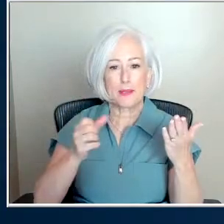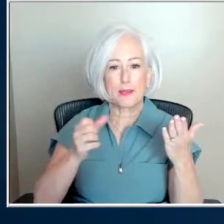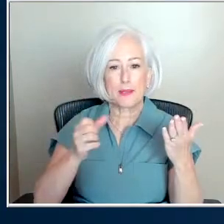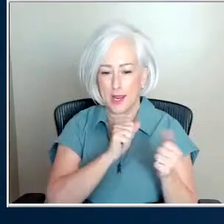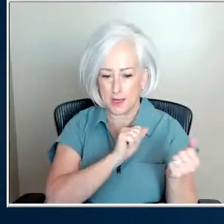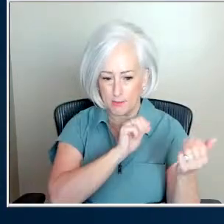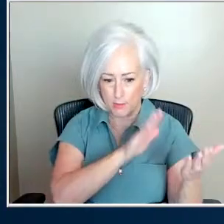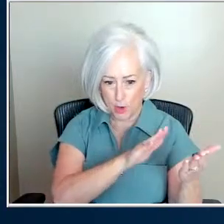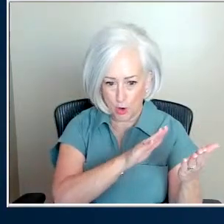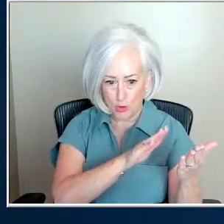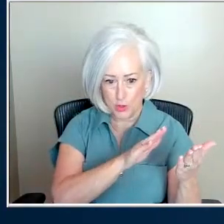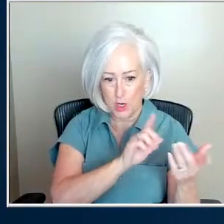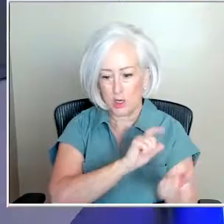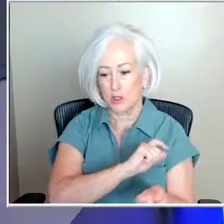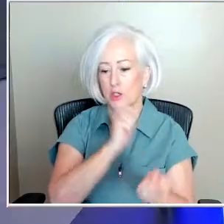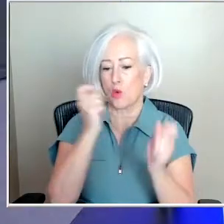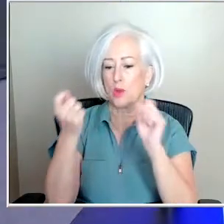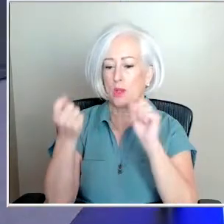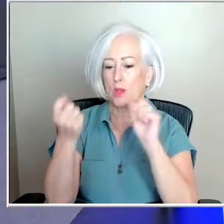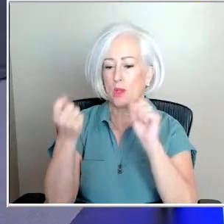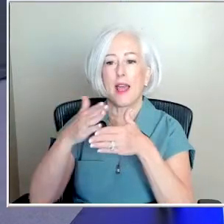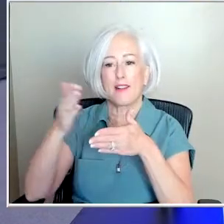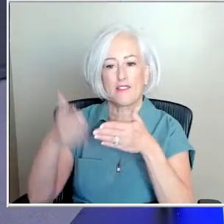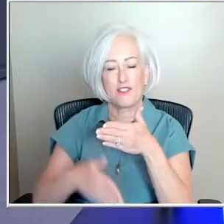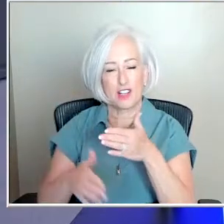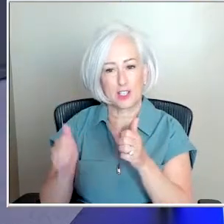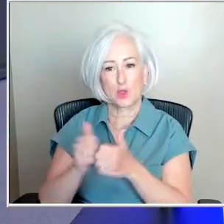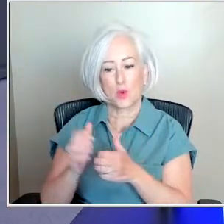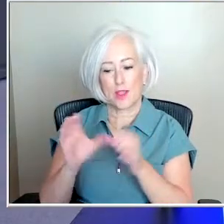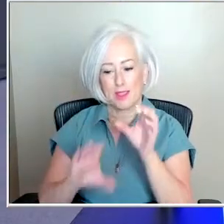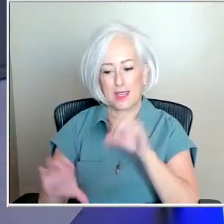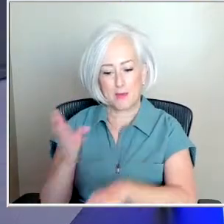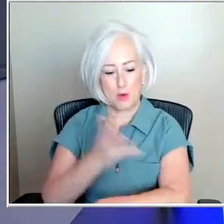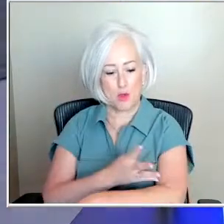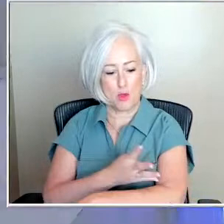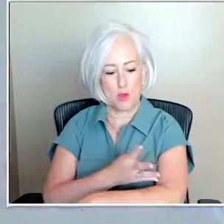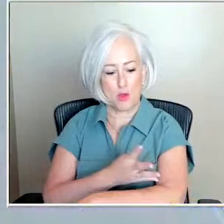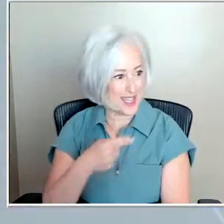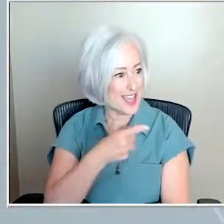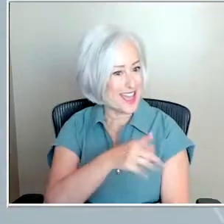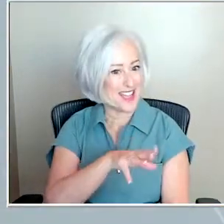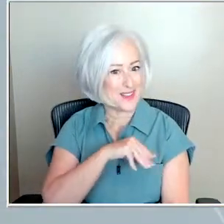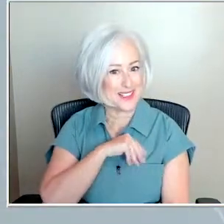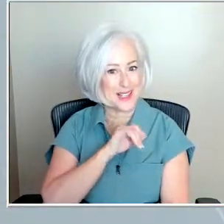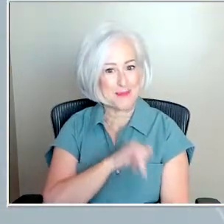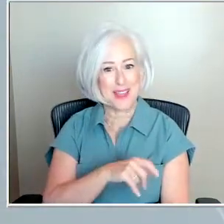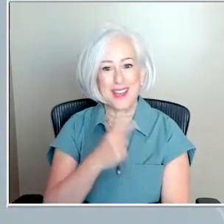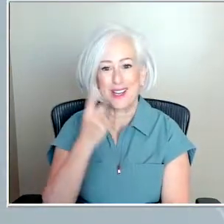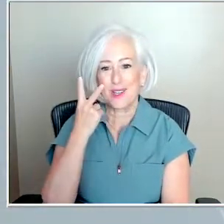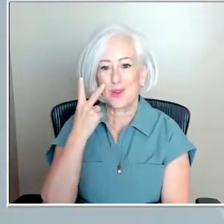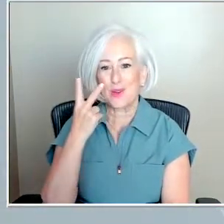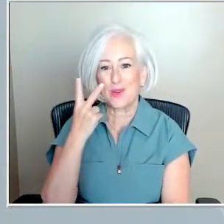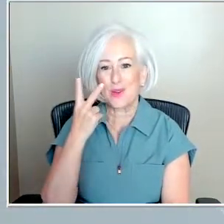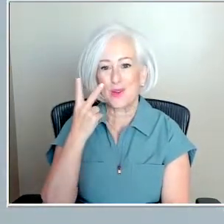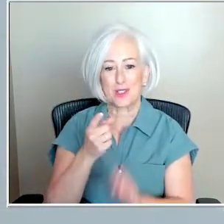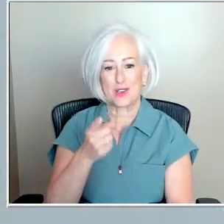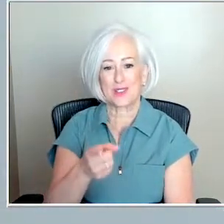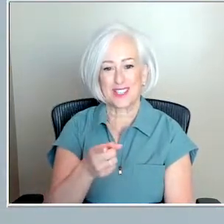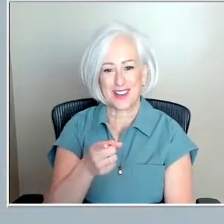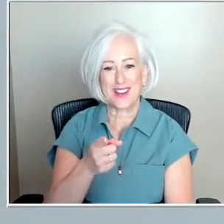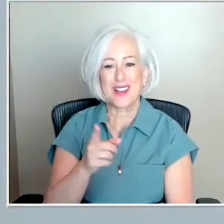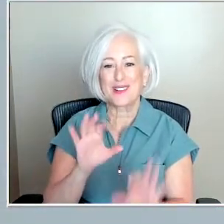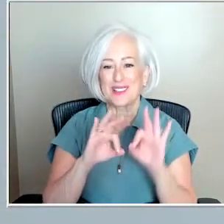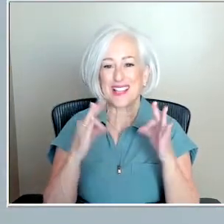the treatment with chemotherapy only. And you certainly took it in stride. And you have some photos to show us because it was really like a family affair. You were